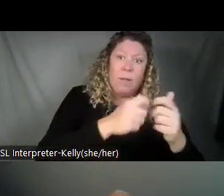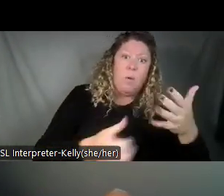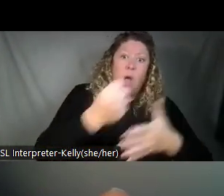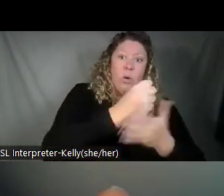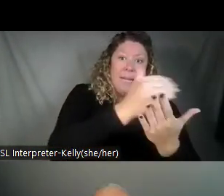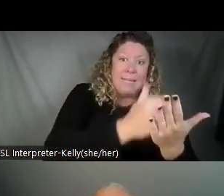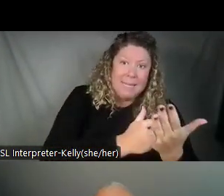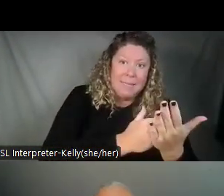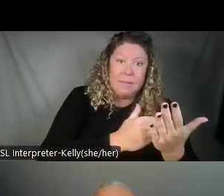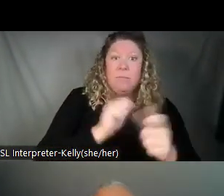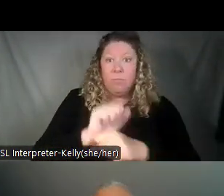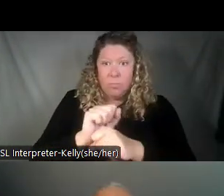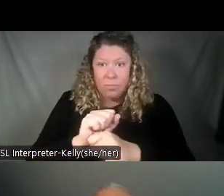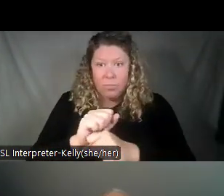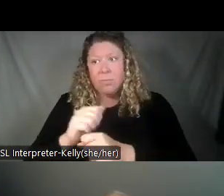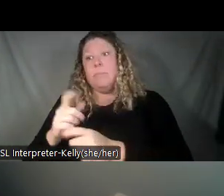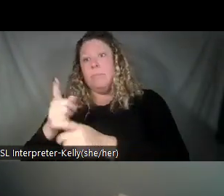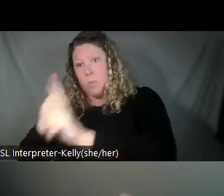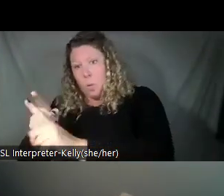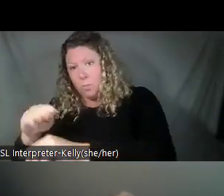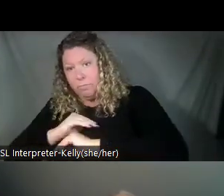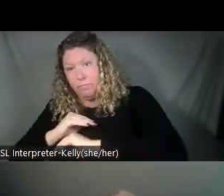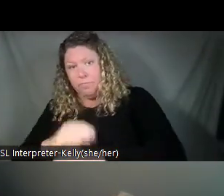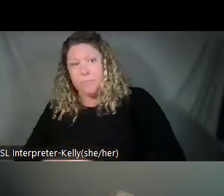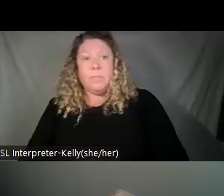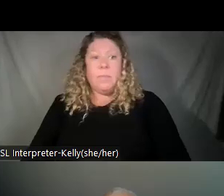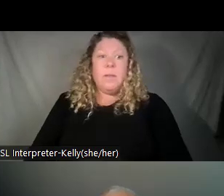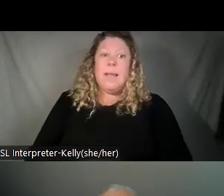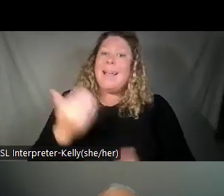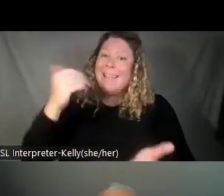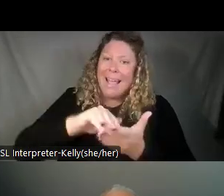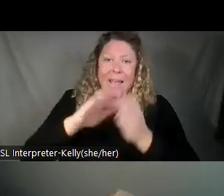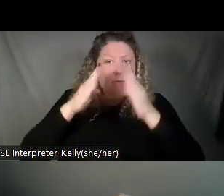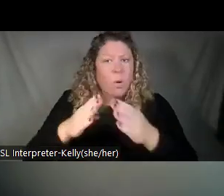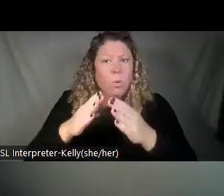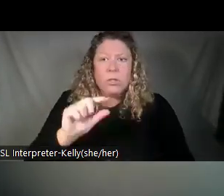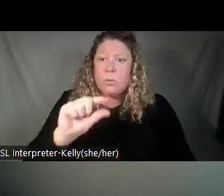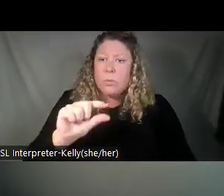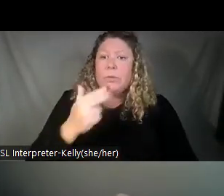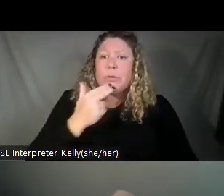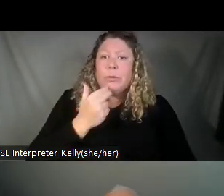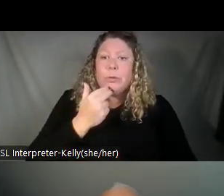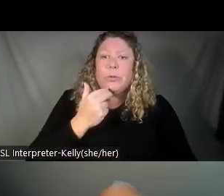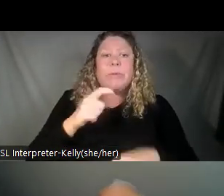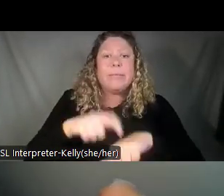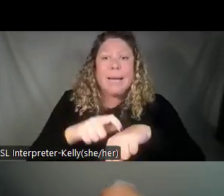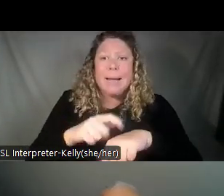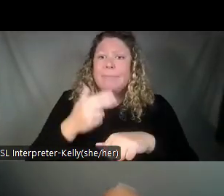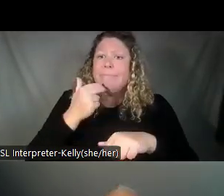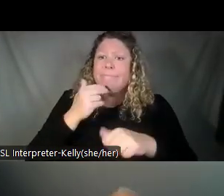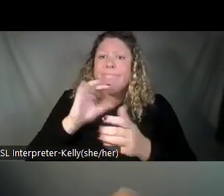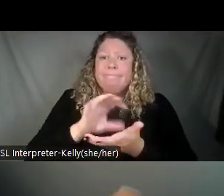The focus on small batches is a secret here, is focusing on not getting too big, focusing on getting to